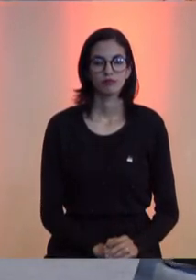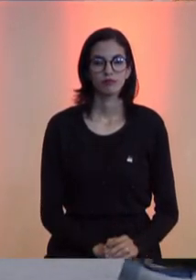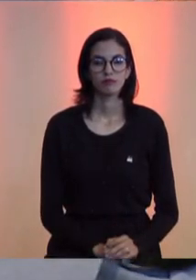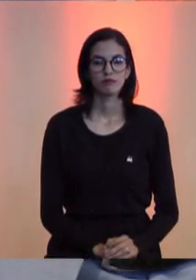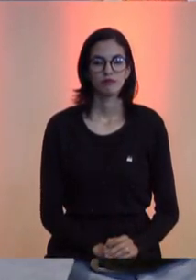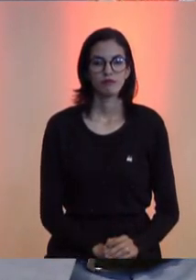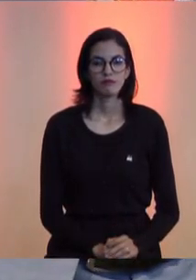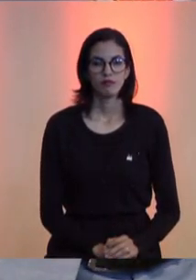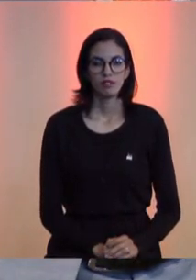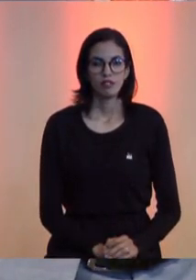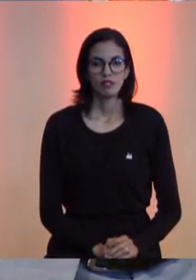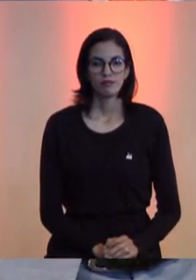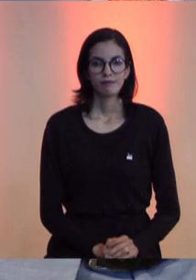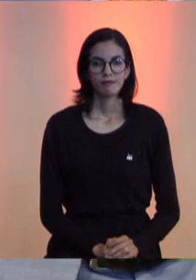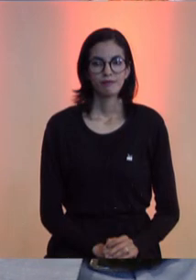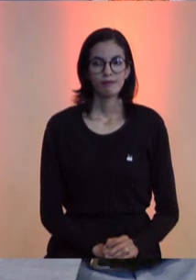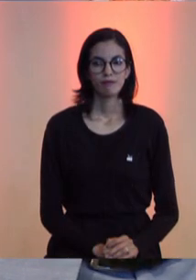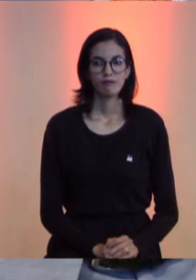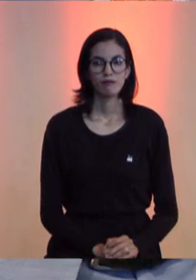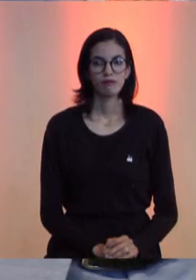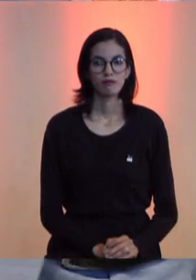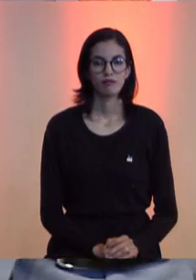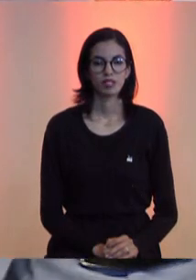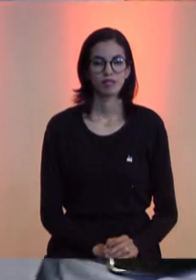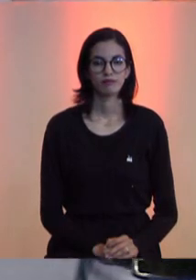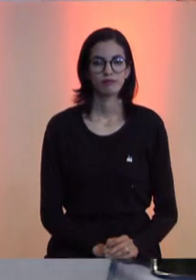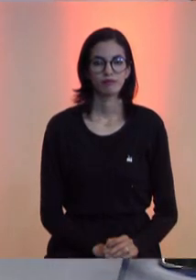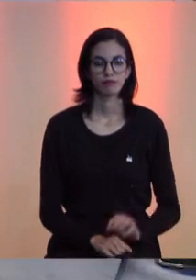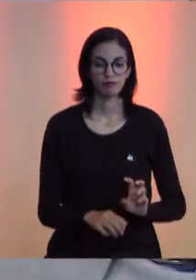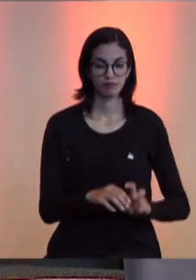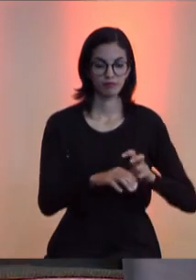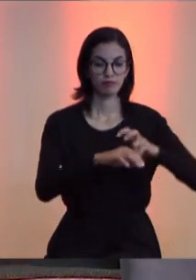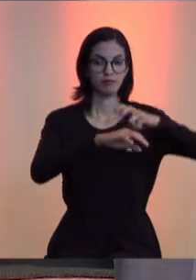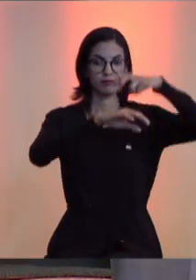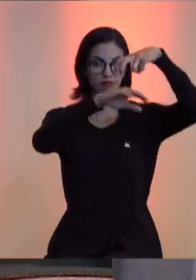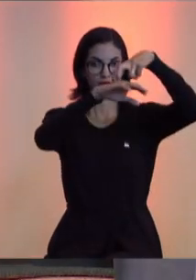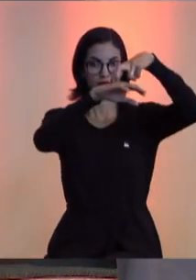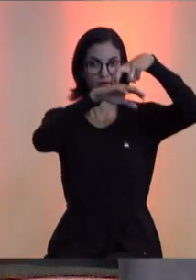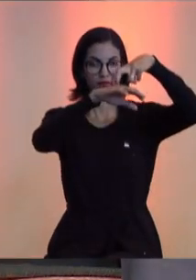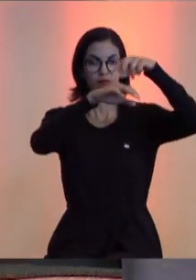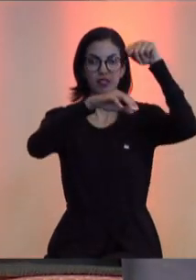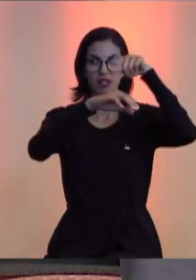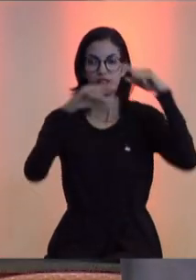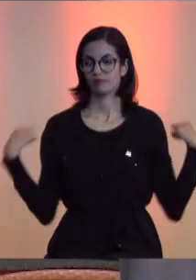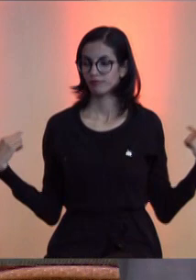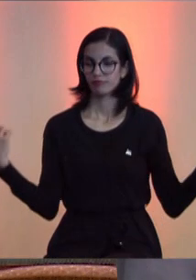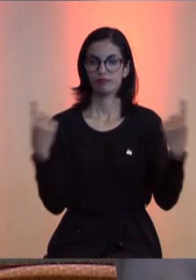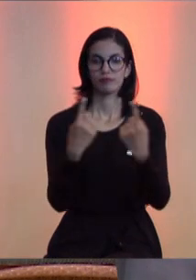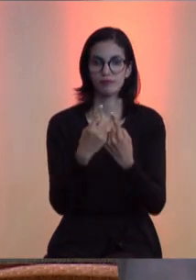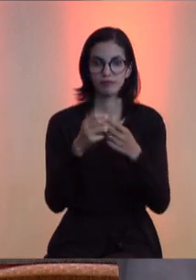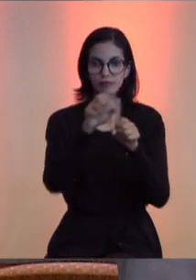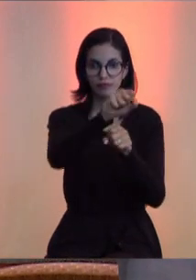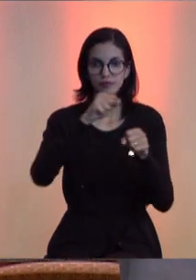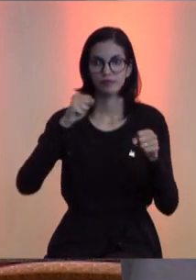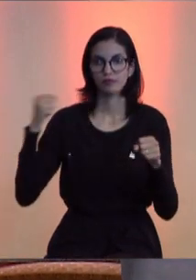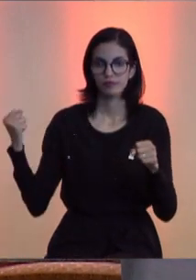that little door window of that room. Trepaban hasta el piso de más arriba y abrían esa pequeña,